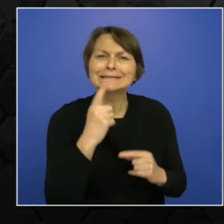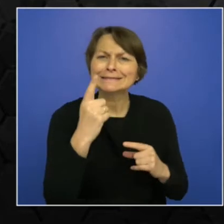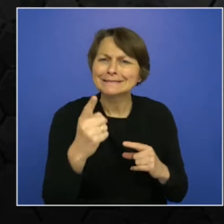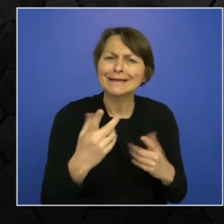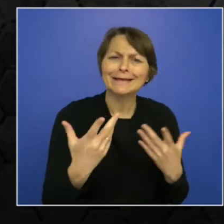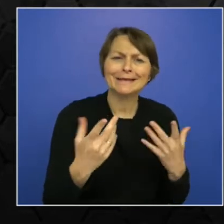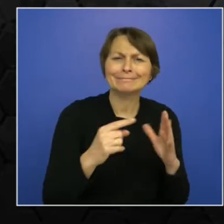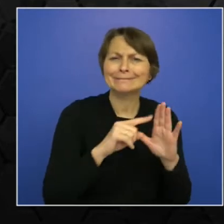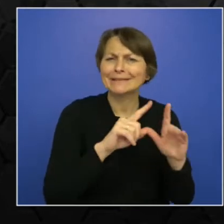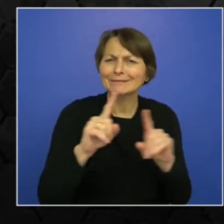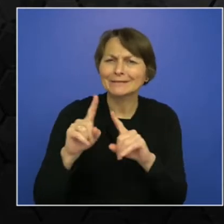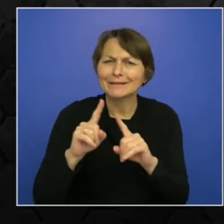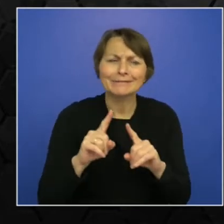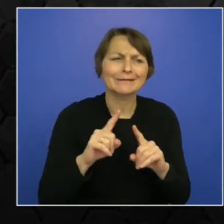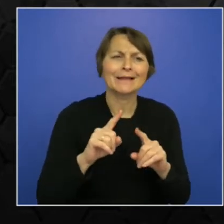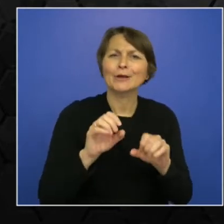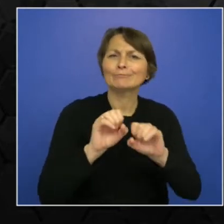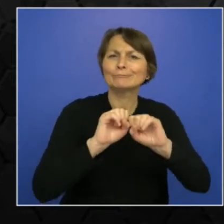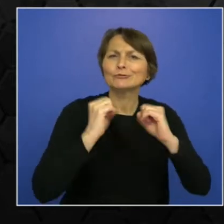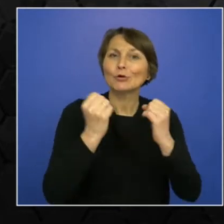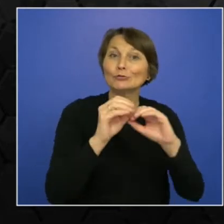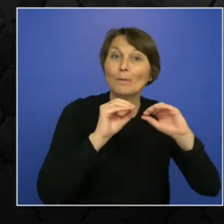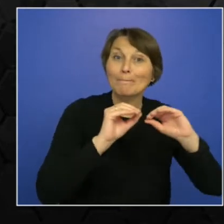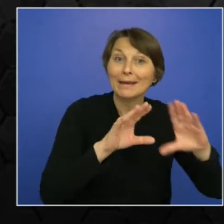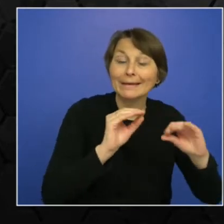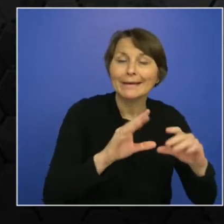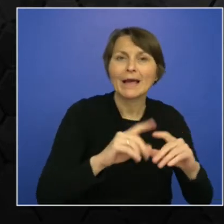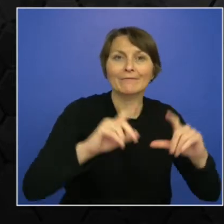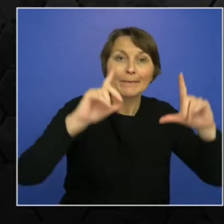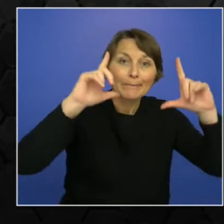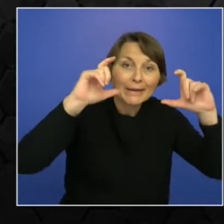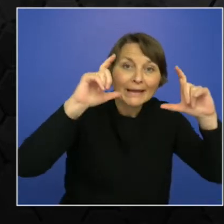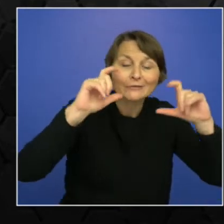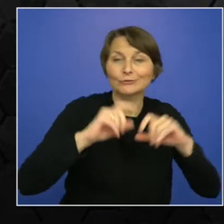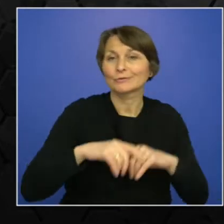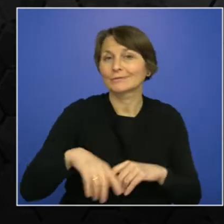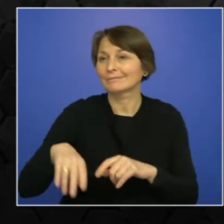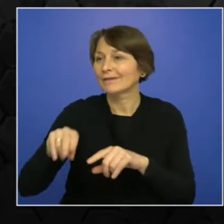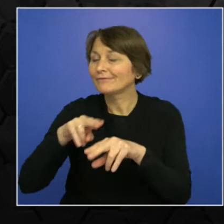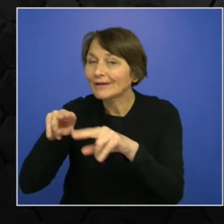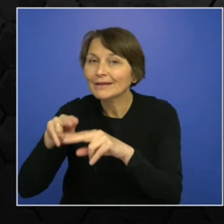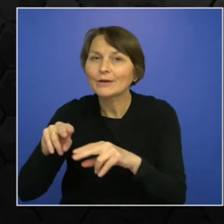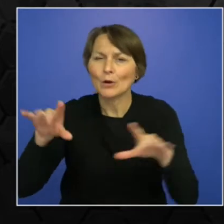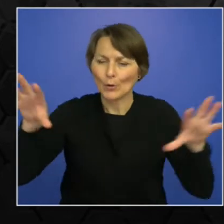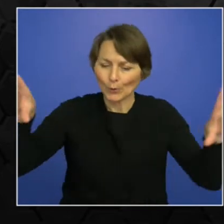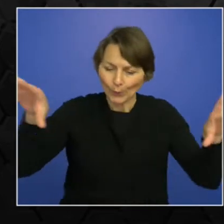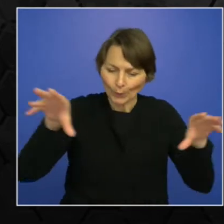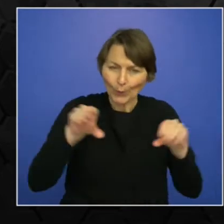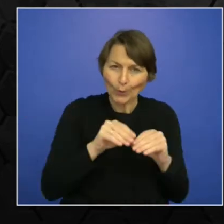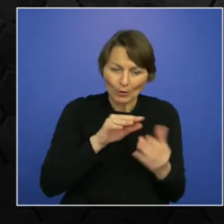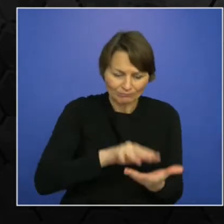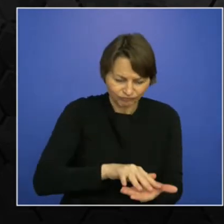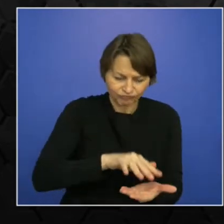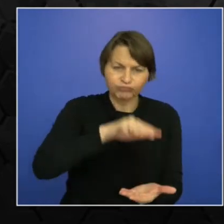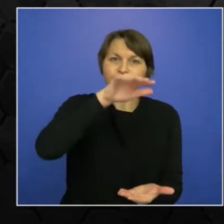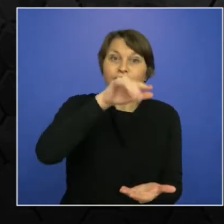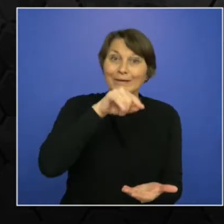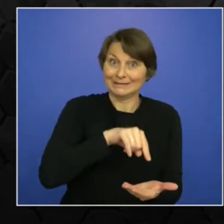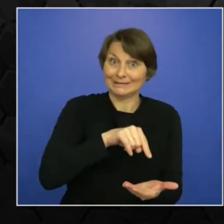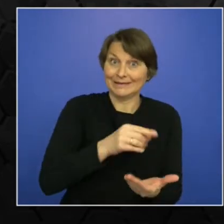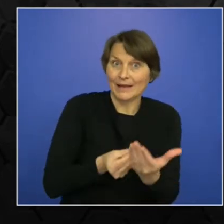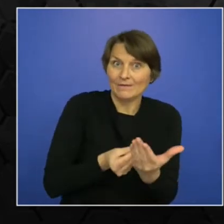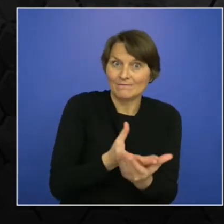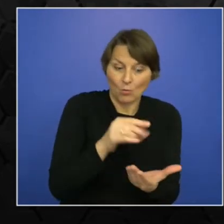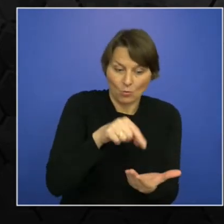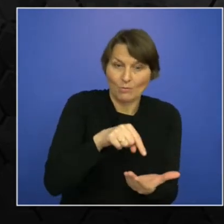we send to the photographs and video we take on our phones, we generate massive amount of information. More data